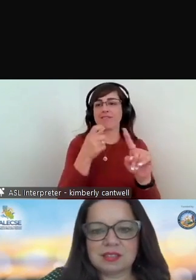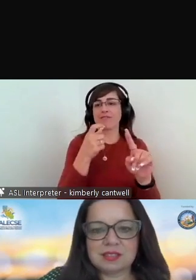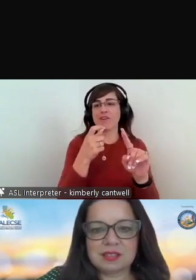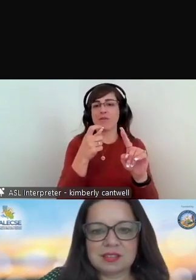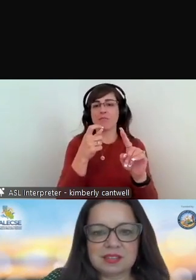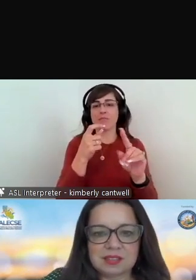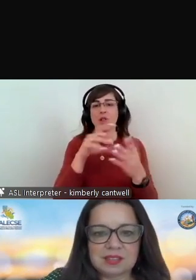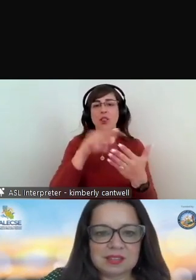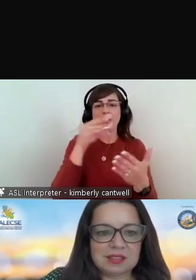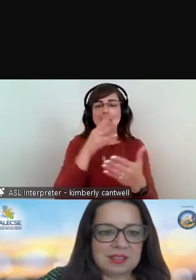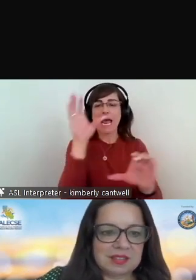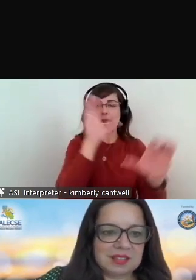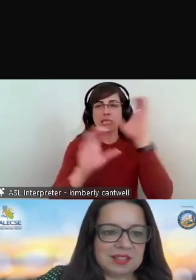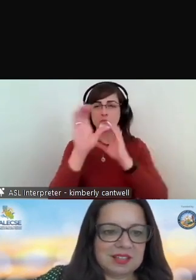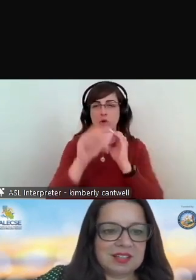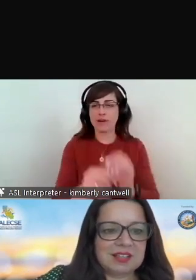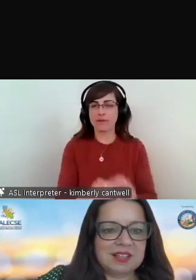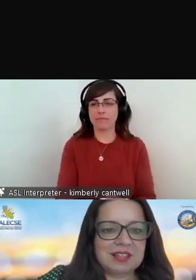learn and explore.